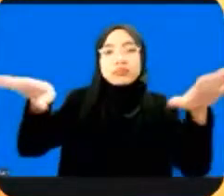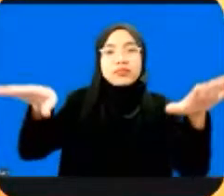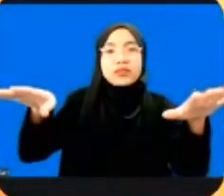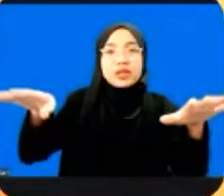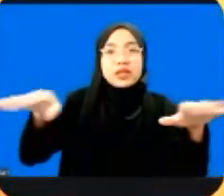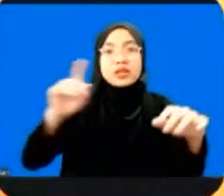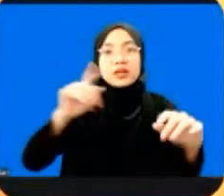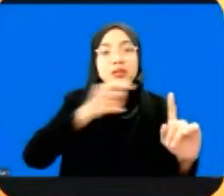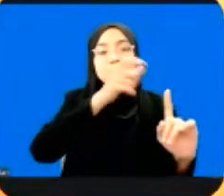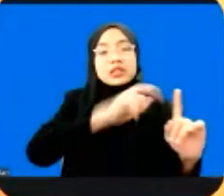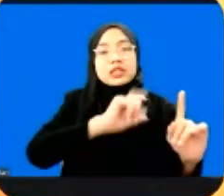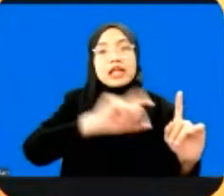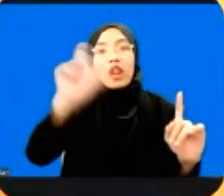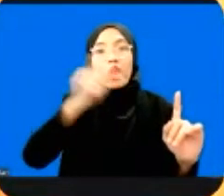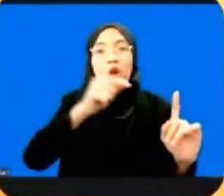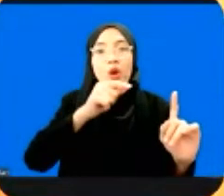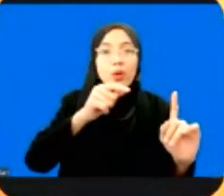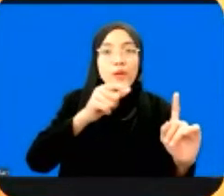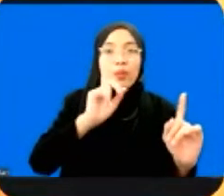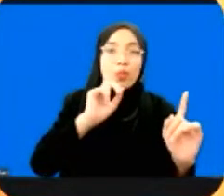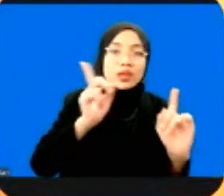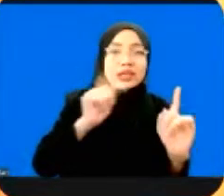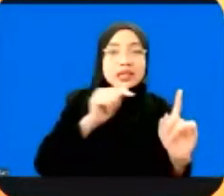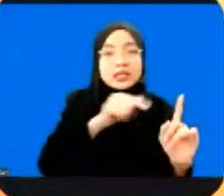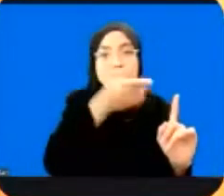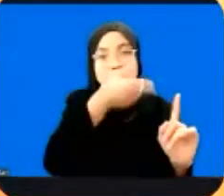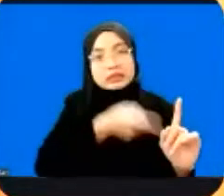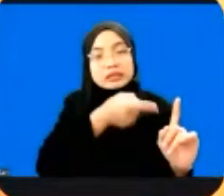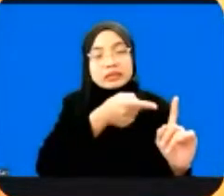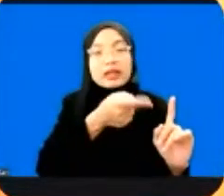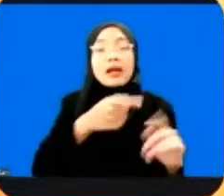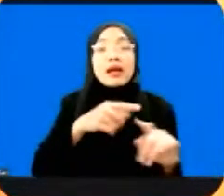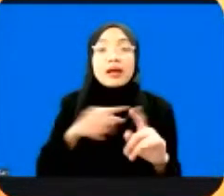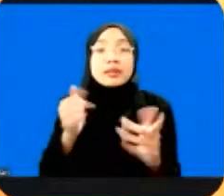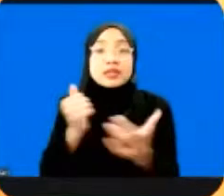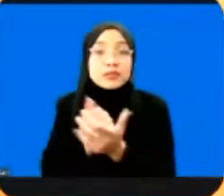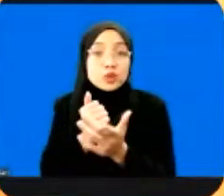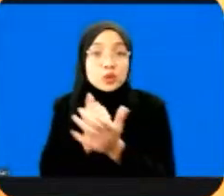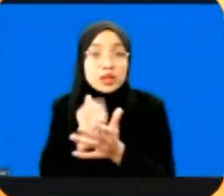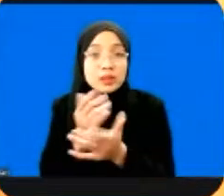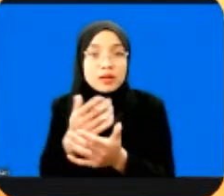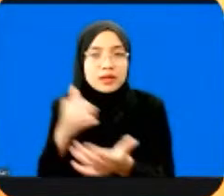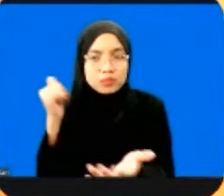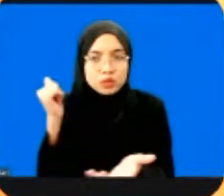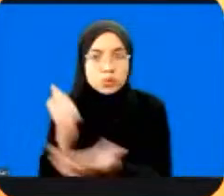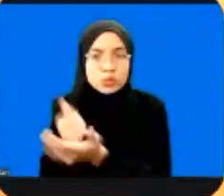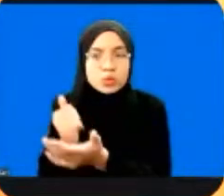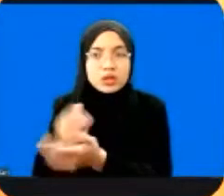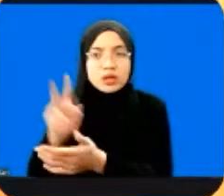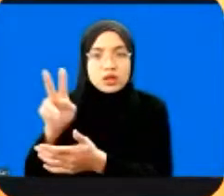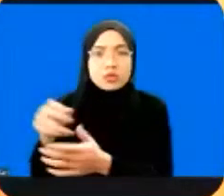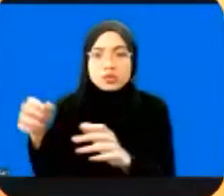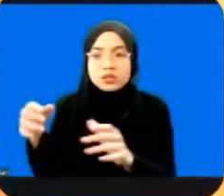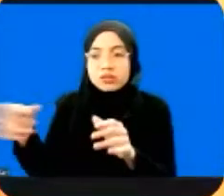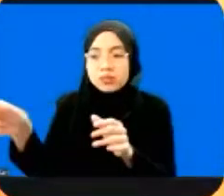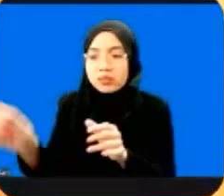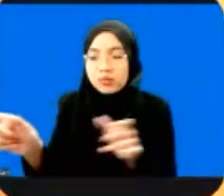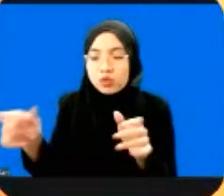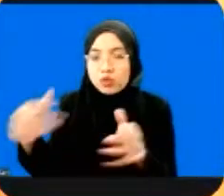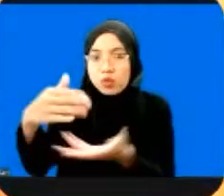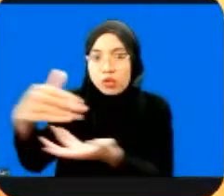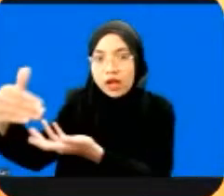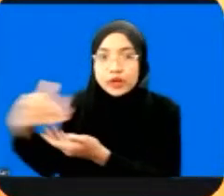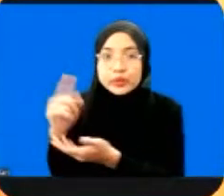the truth will be just nipped in the bud, and the truth will never come out. There's a case